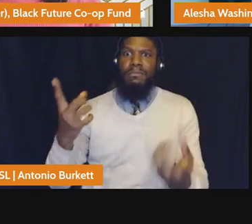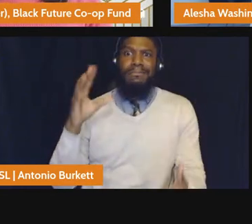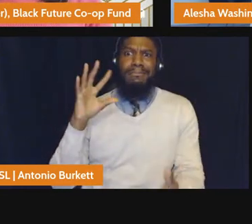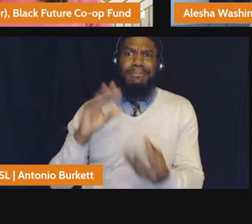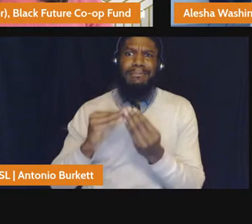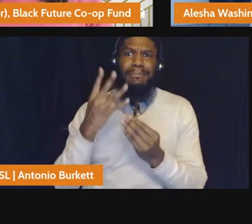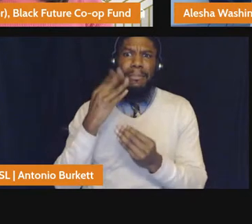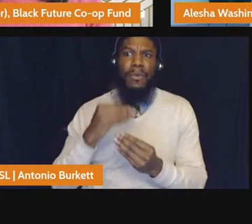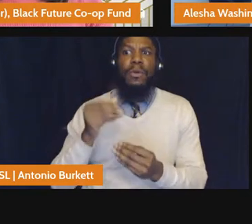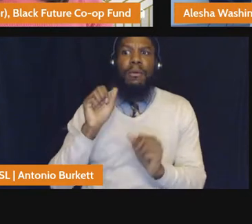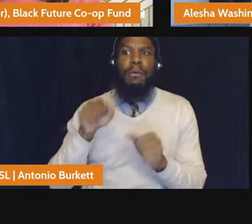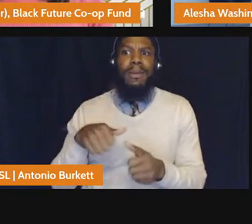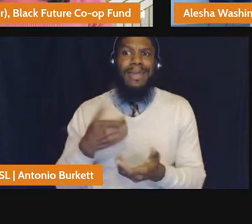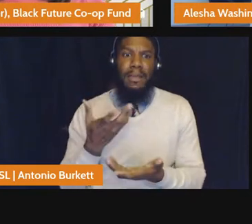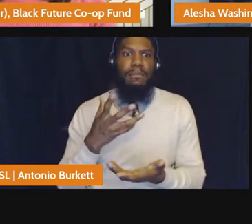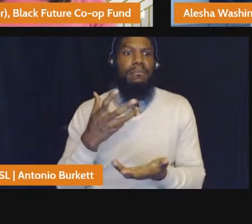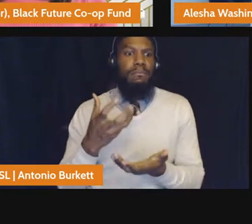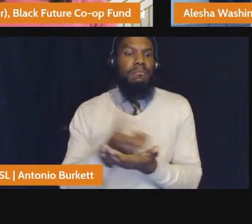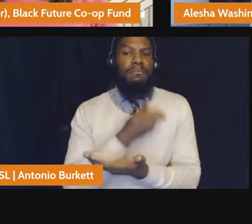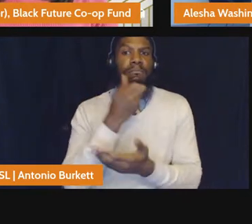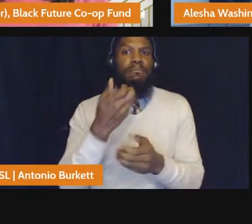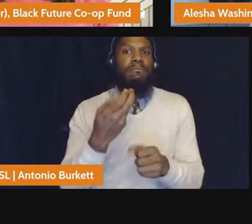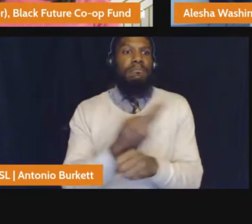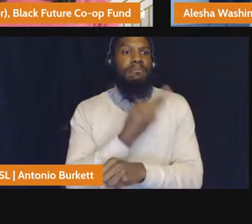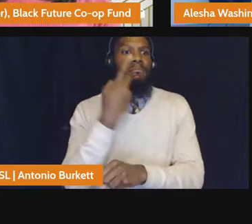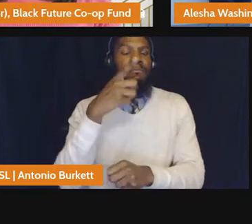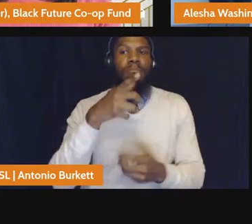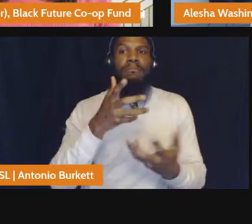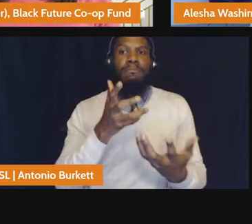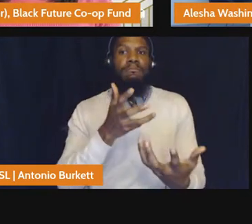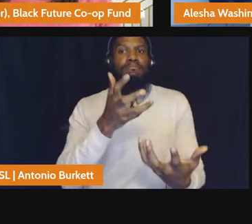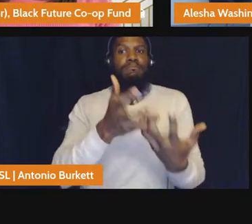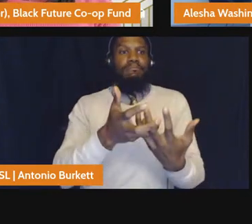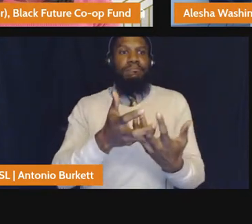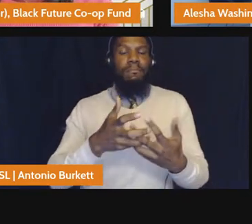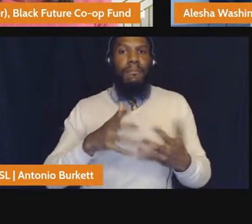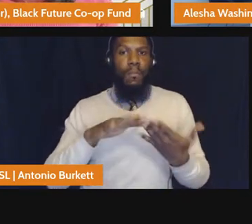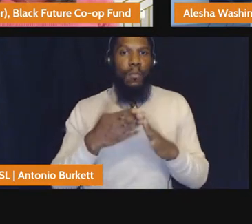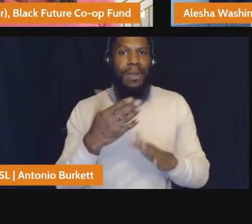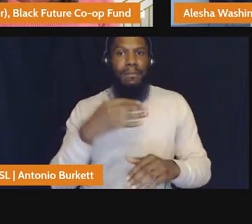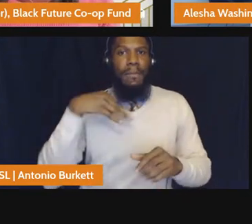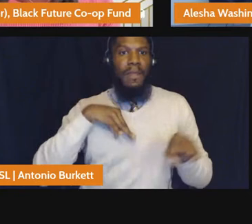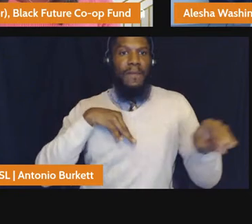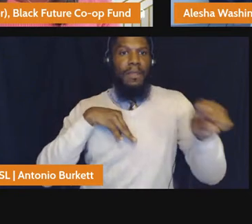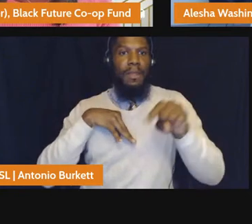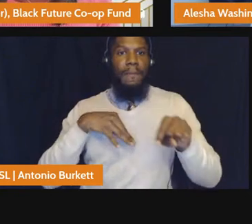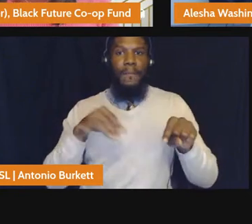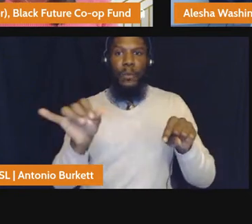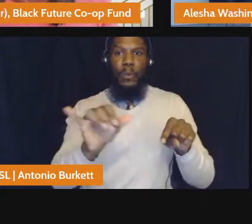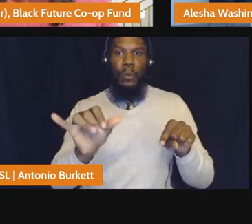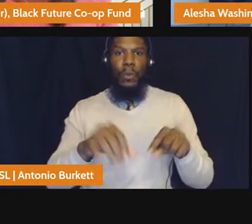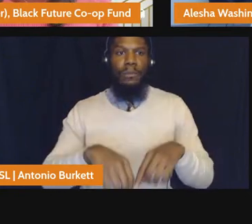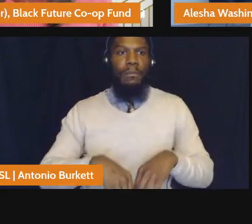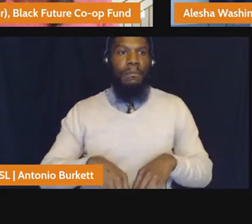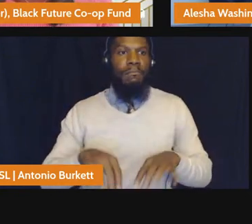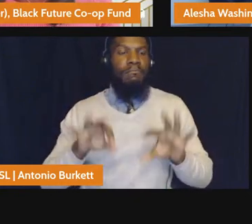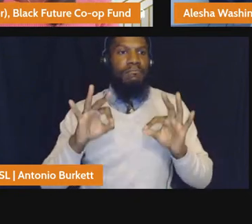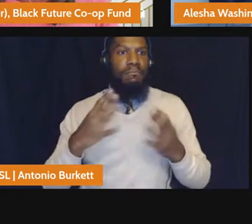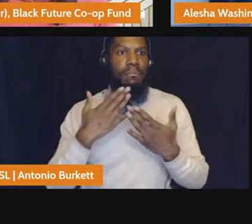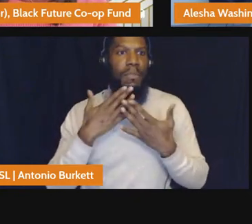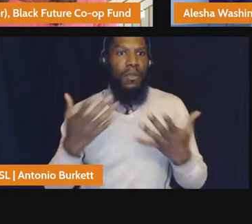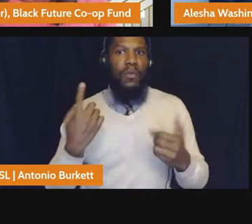some of the issues in the community. Thank you. And as we continue to lift up trust-based